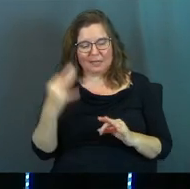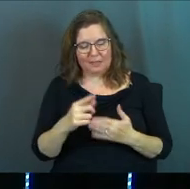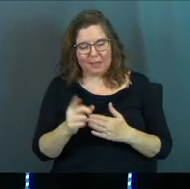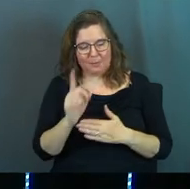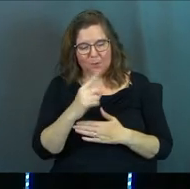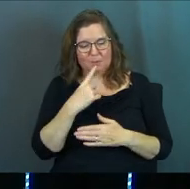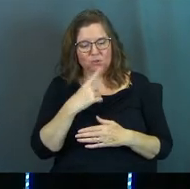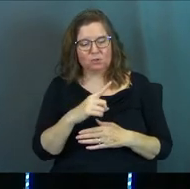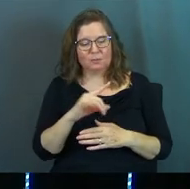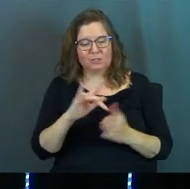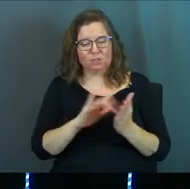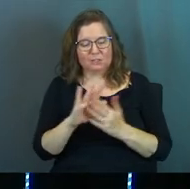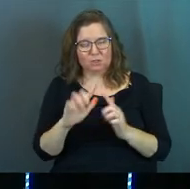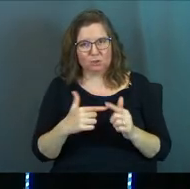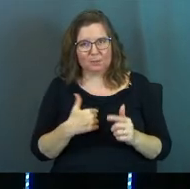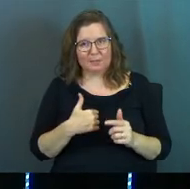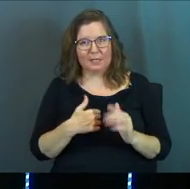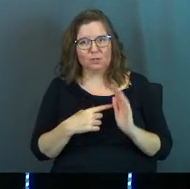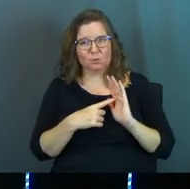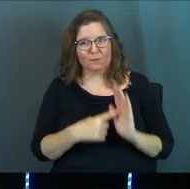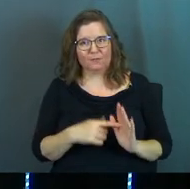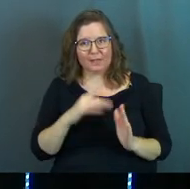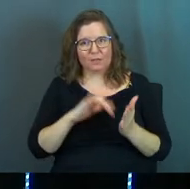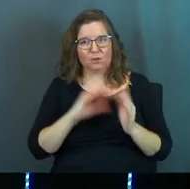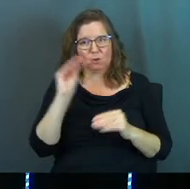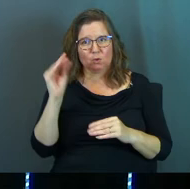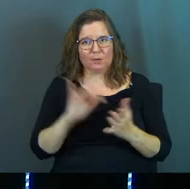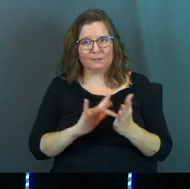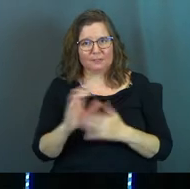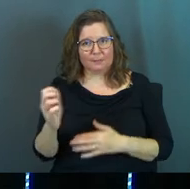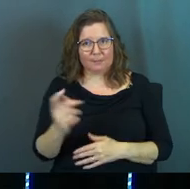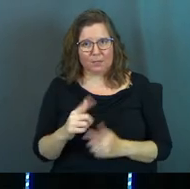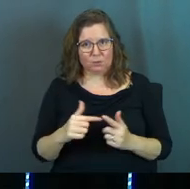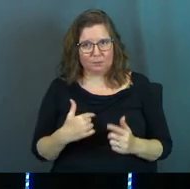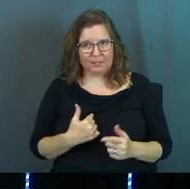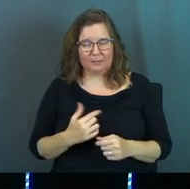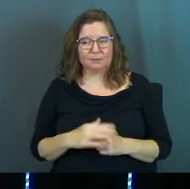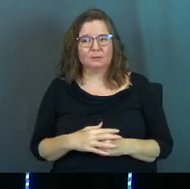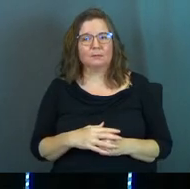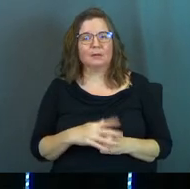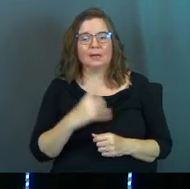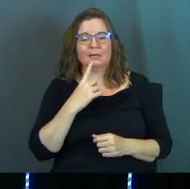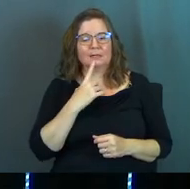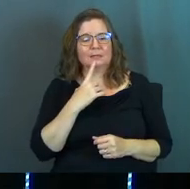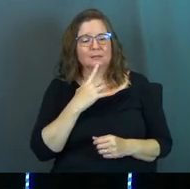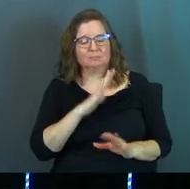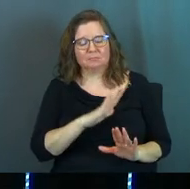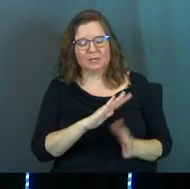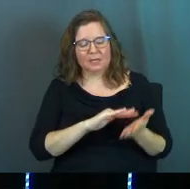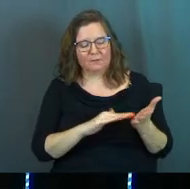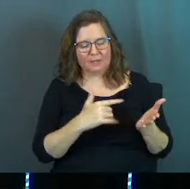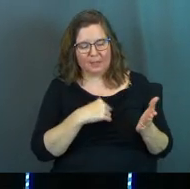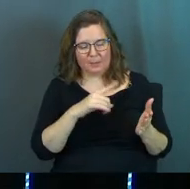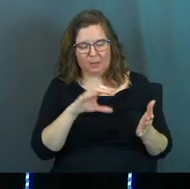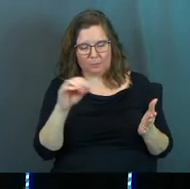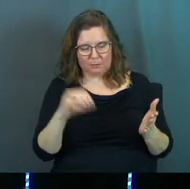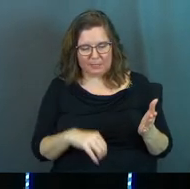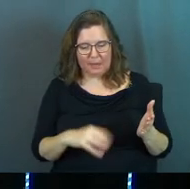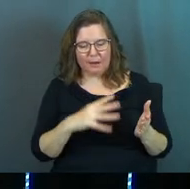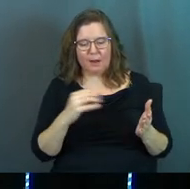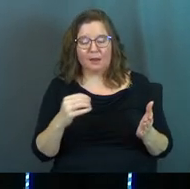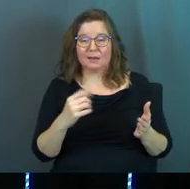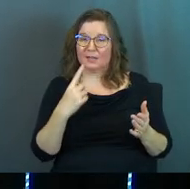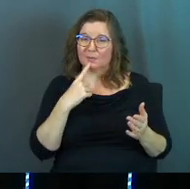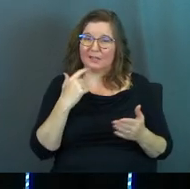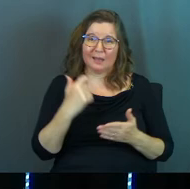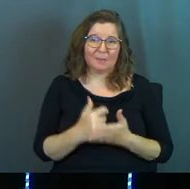decided in that moment to be Jesus to me and to reflect the grace of Jesus back to me. And he held nothing against me and forgave me 100%.